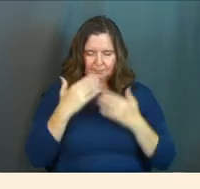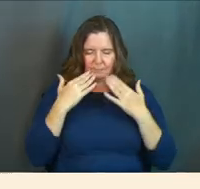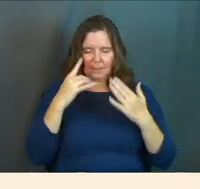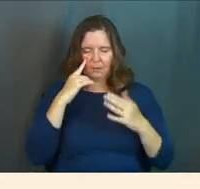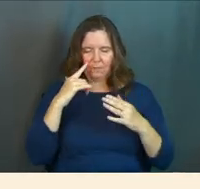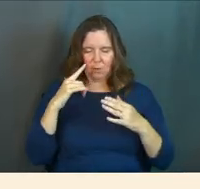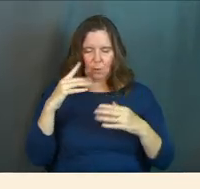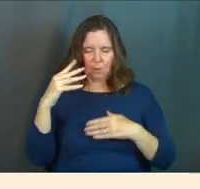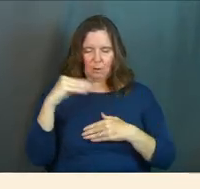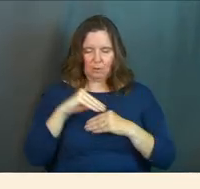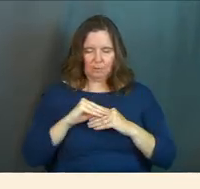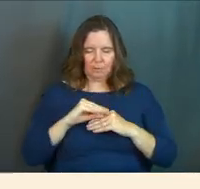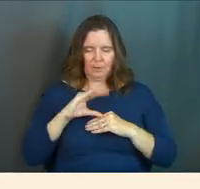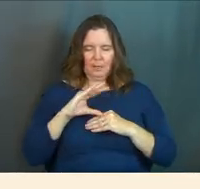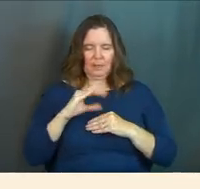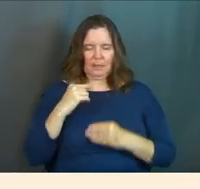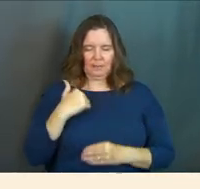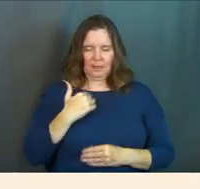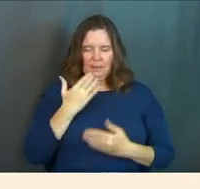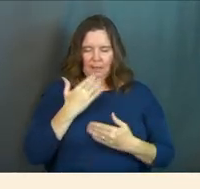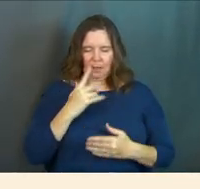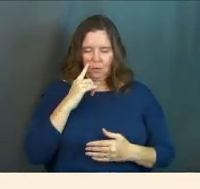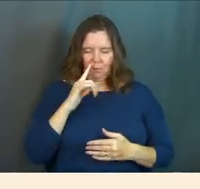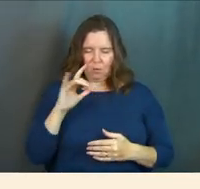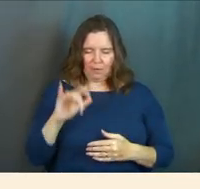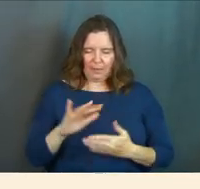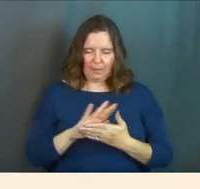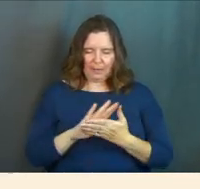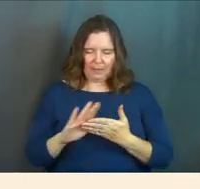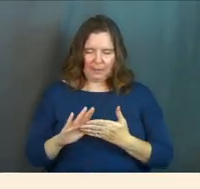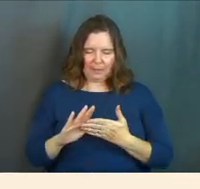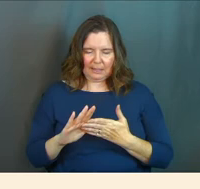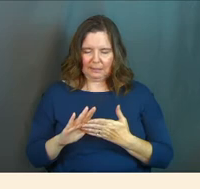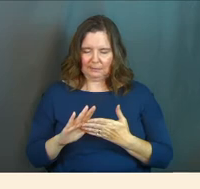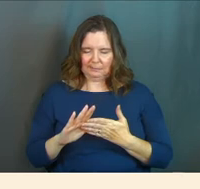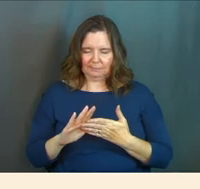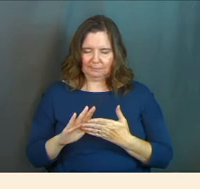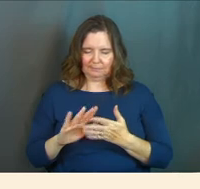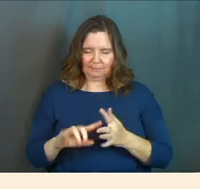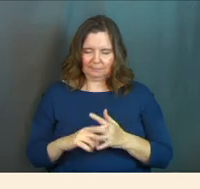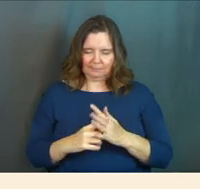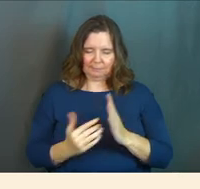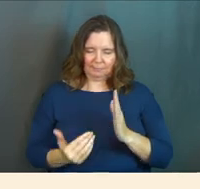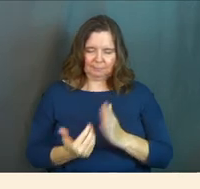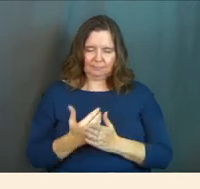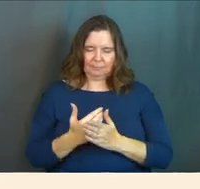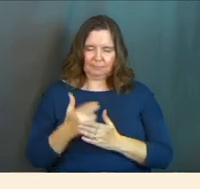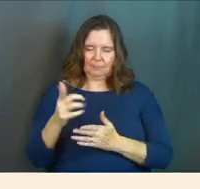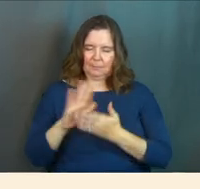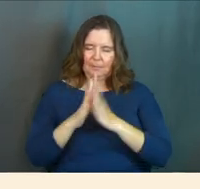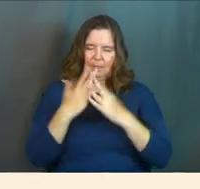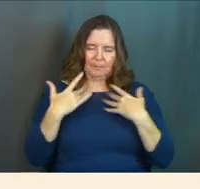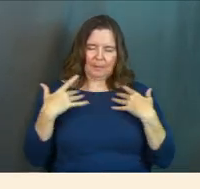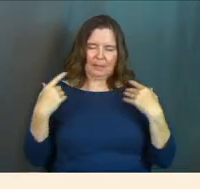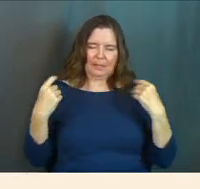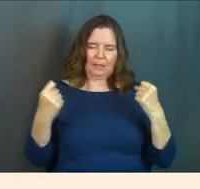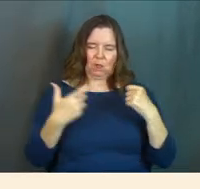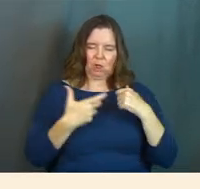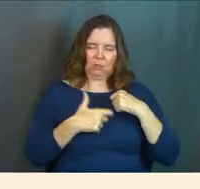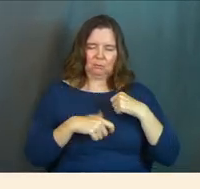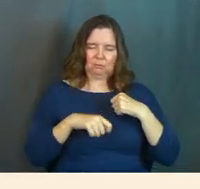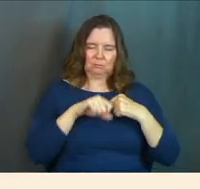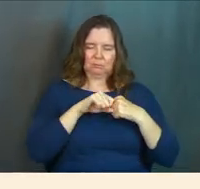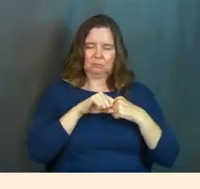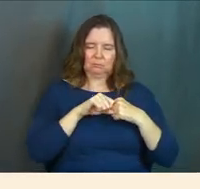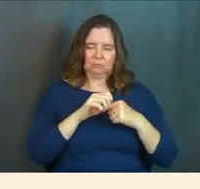Thank you for filling me. Thank you for that clean slate. Be the healer.